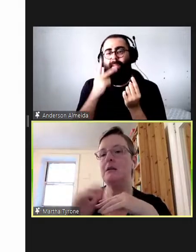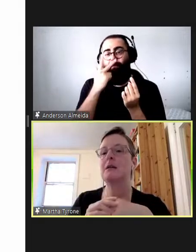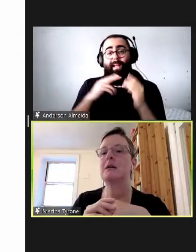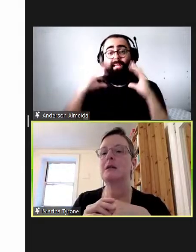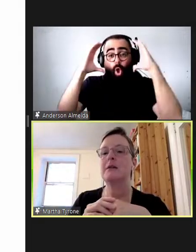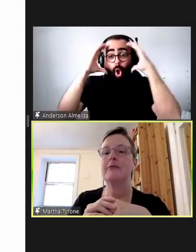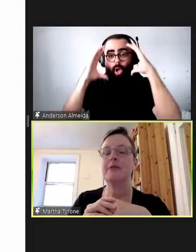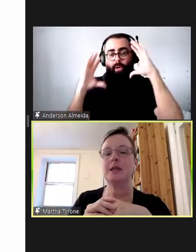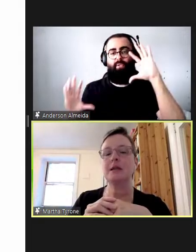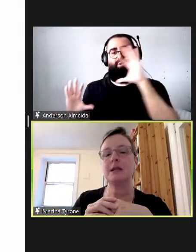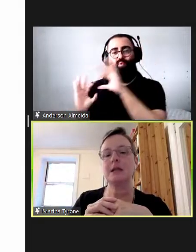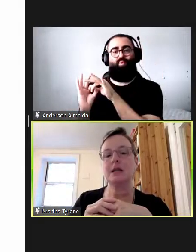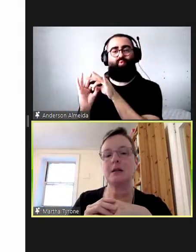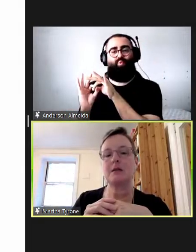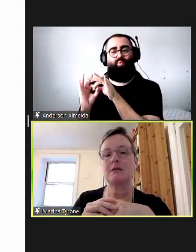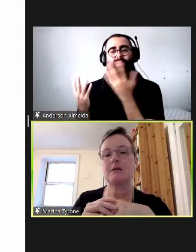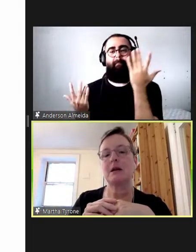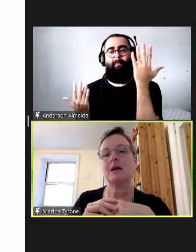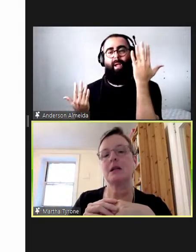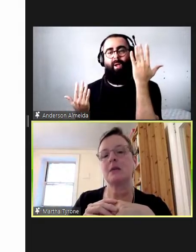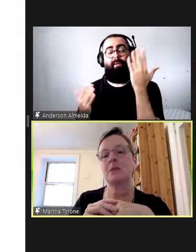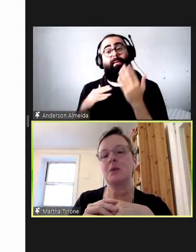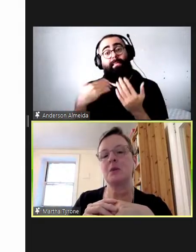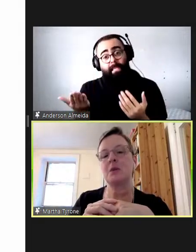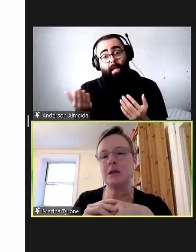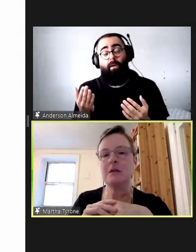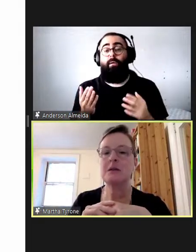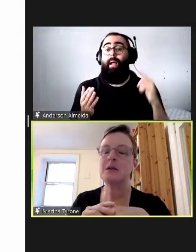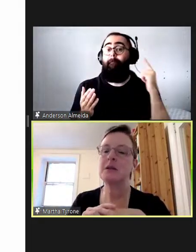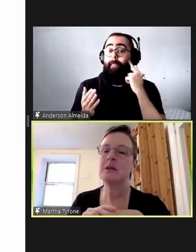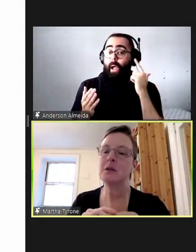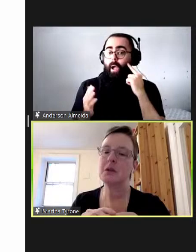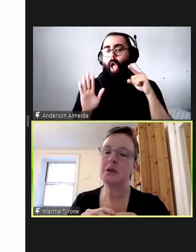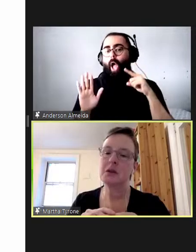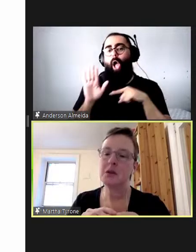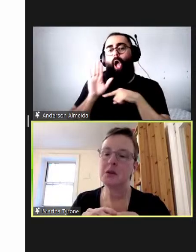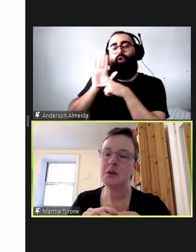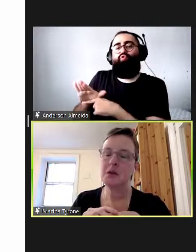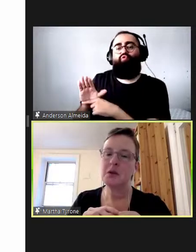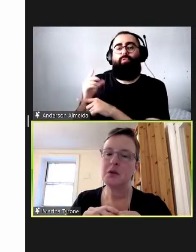head facilitates the contact between the two.